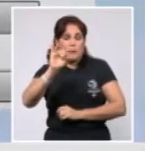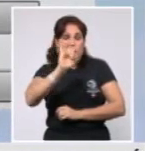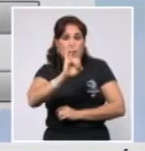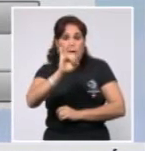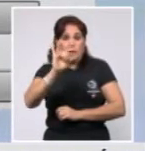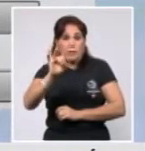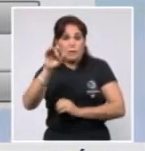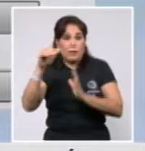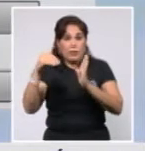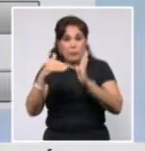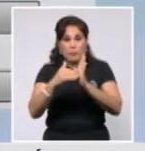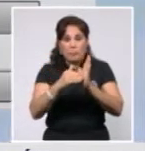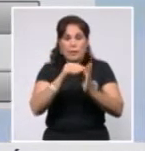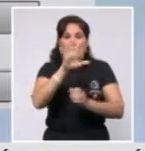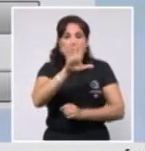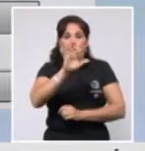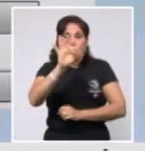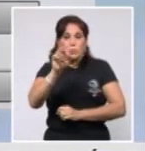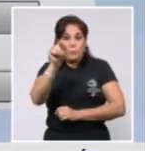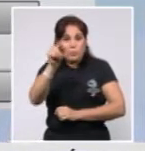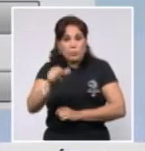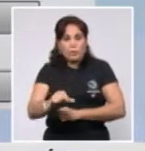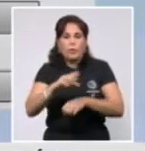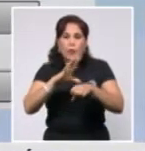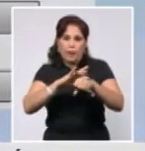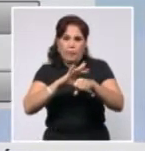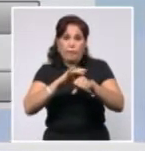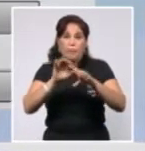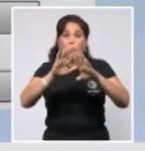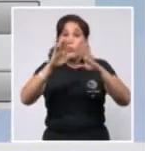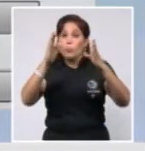31,377,058 confirmed cases since the start of the pandemic.